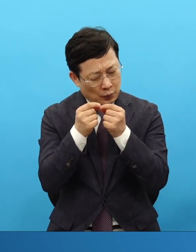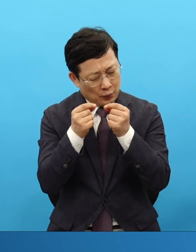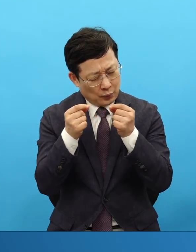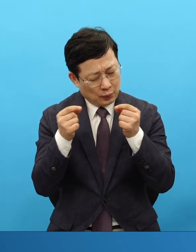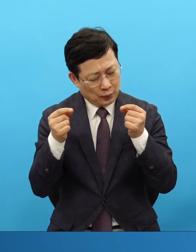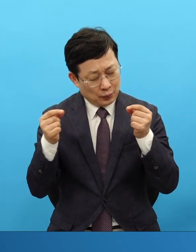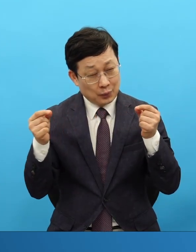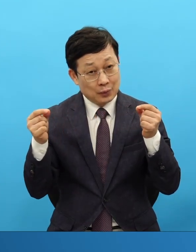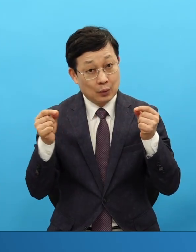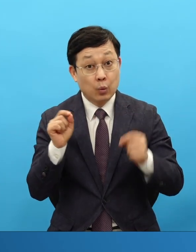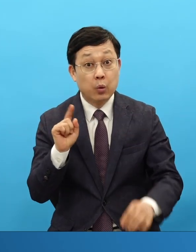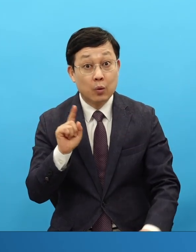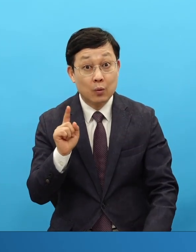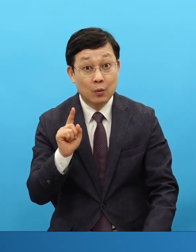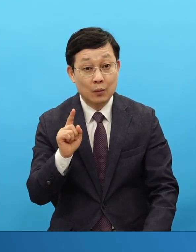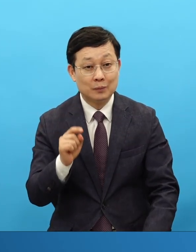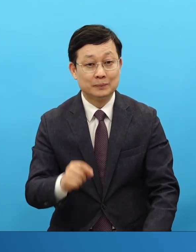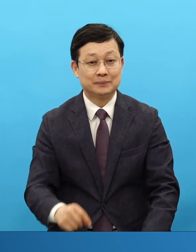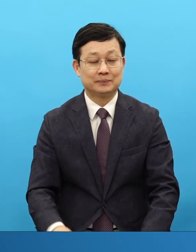your own thoughts repeat?